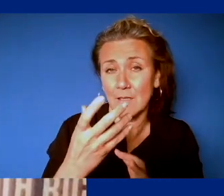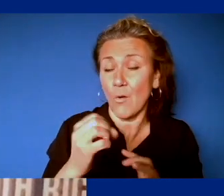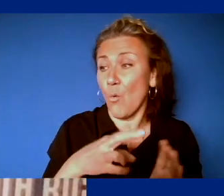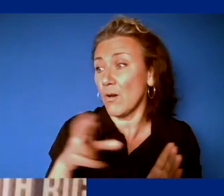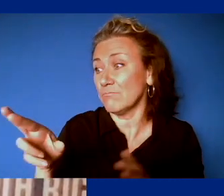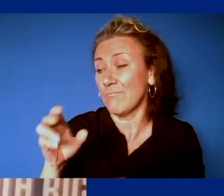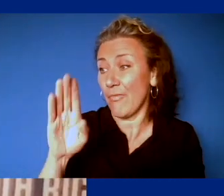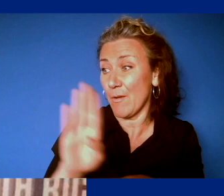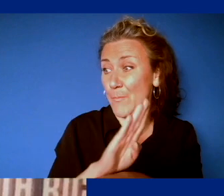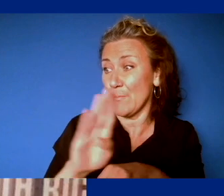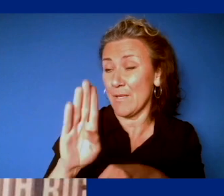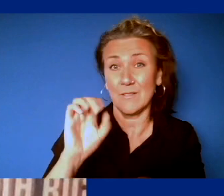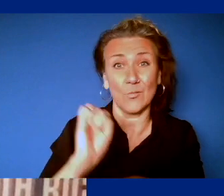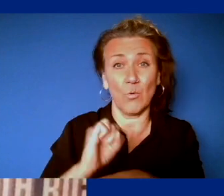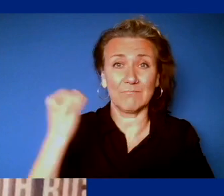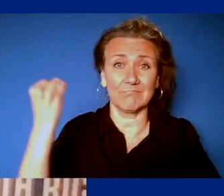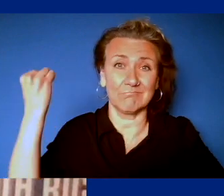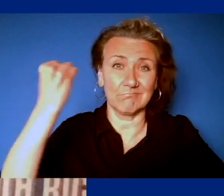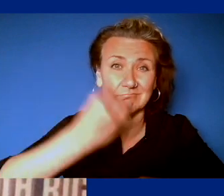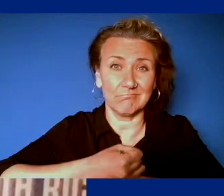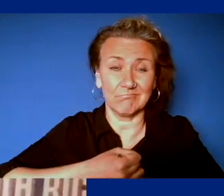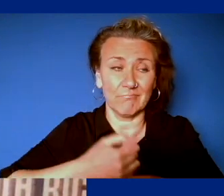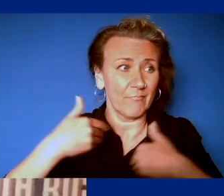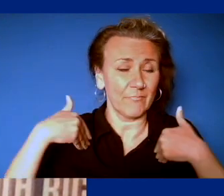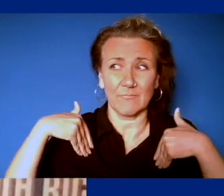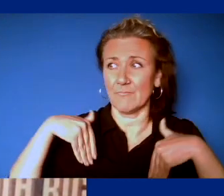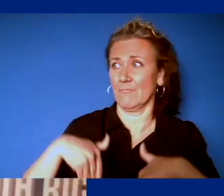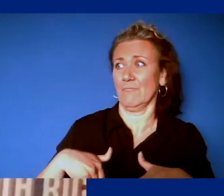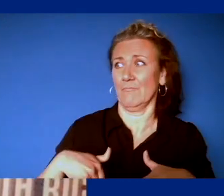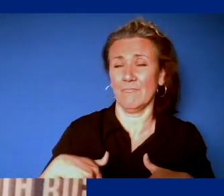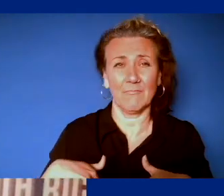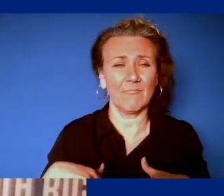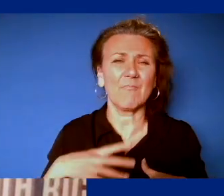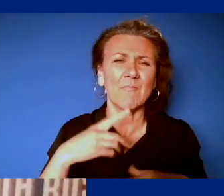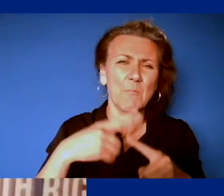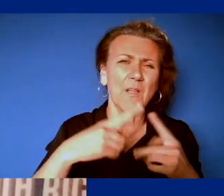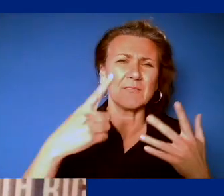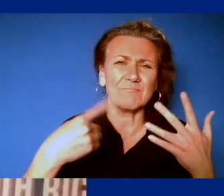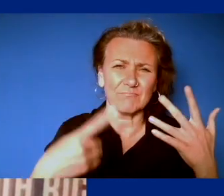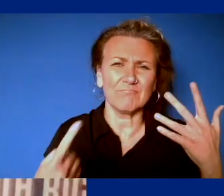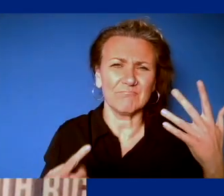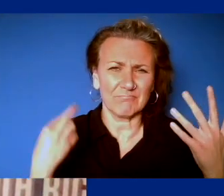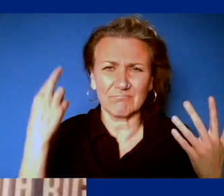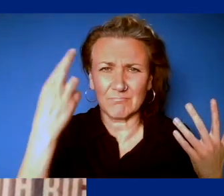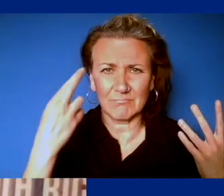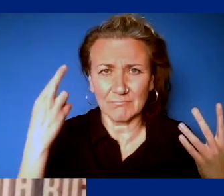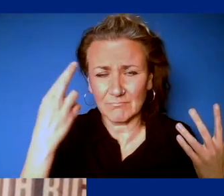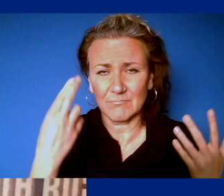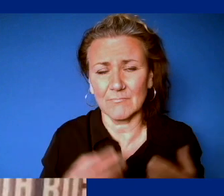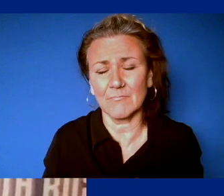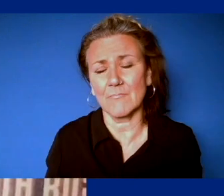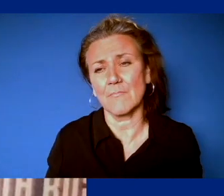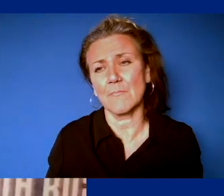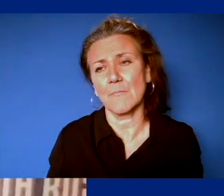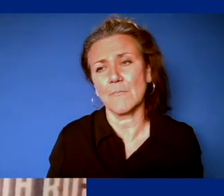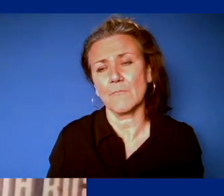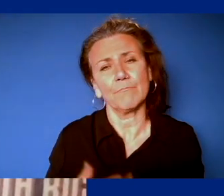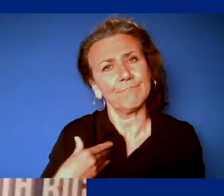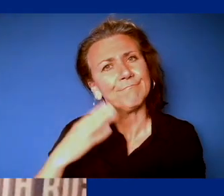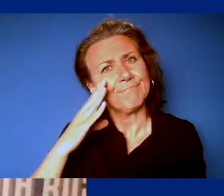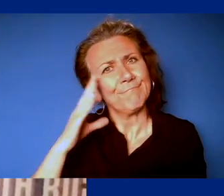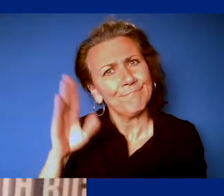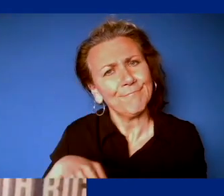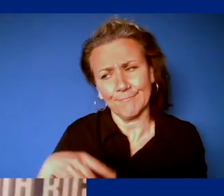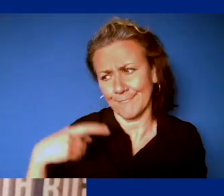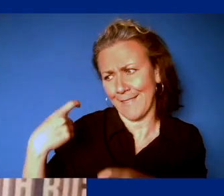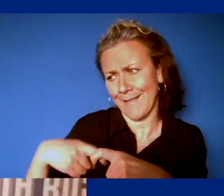this crisis, or because businesses that they worked for closed, and a myriad of other reasons. We know that